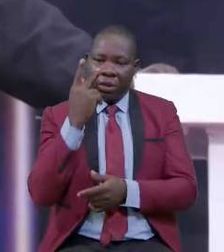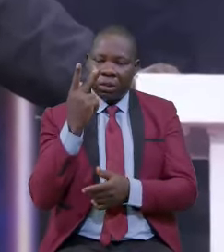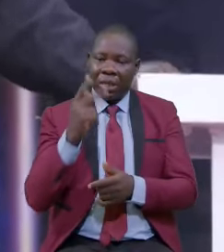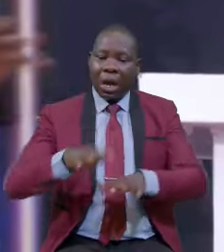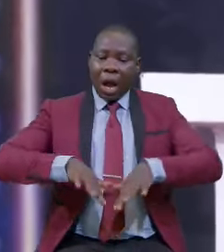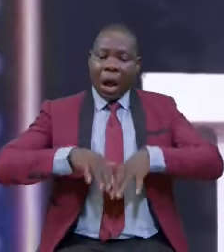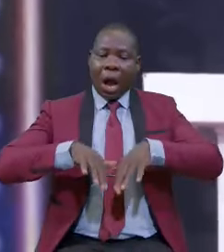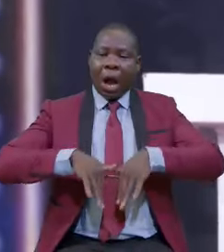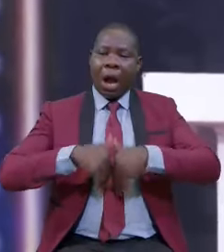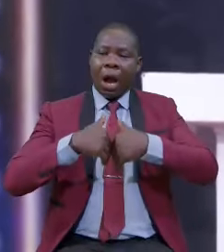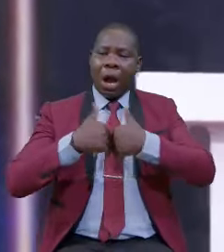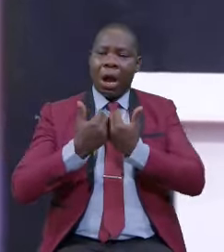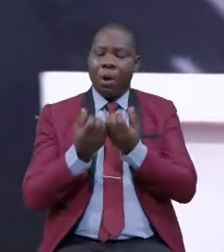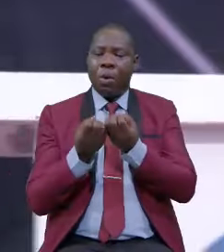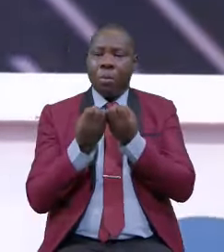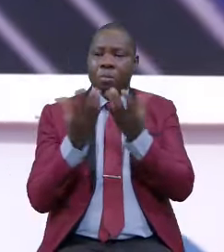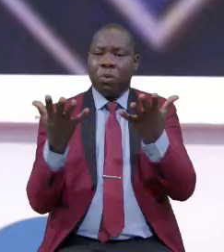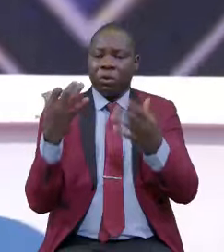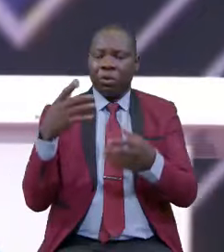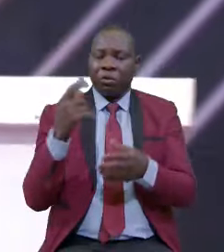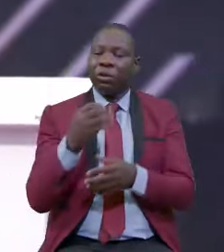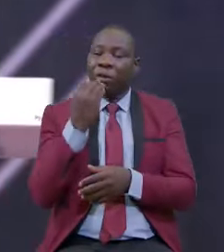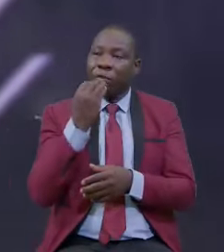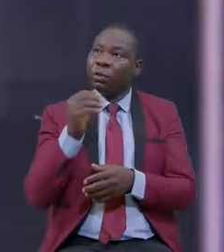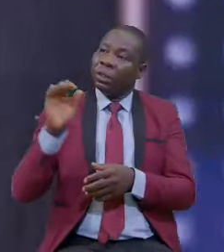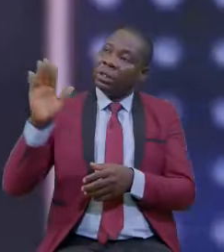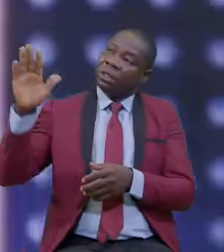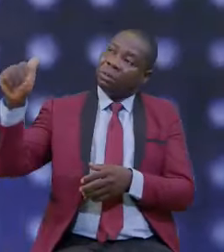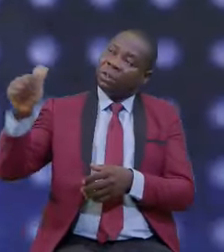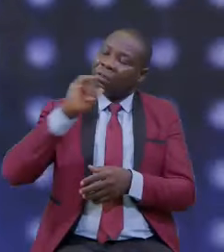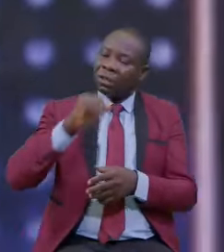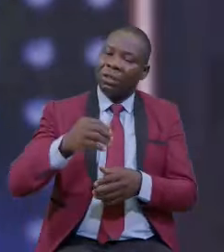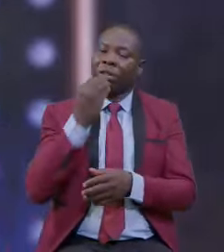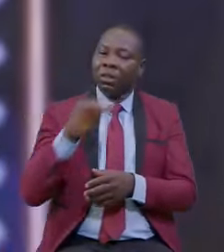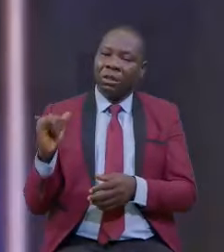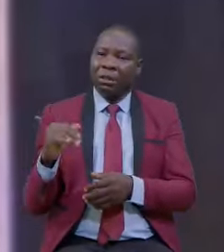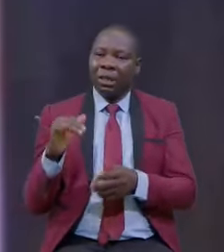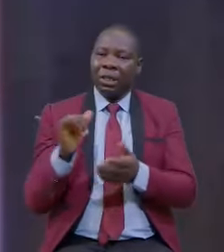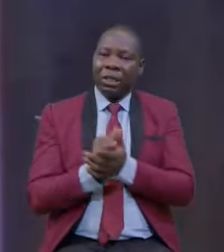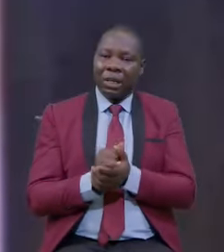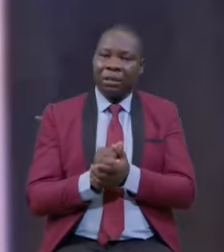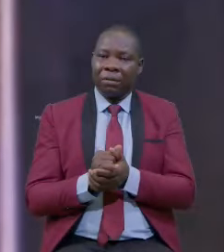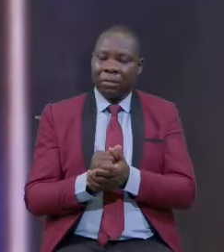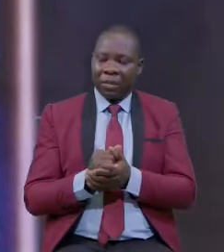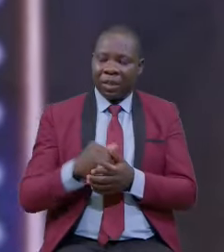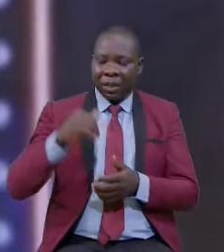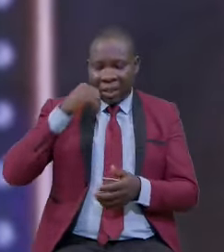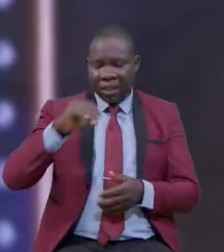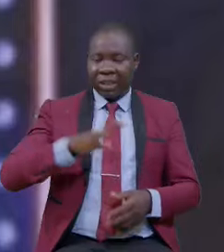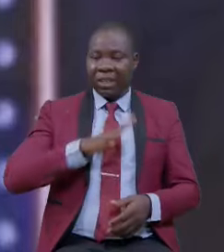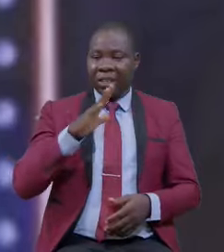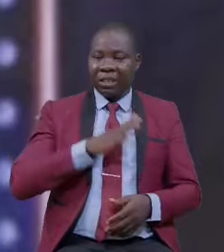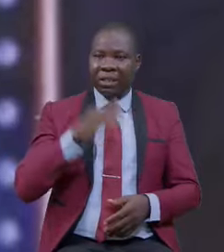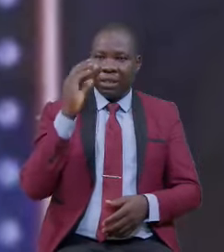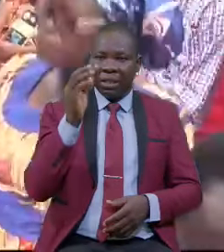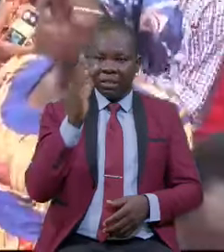eating. That sister, that lady minister, oh, she's fiery. She is so wonderful.